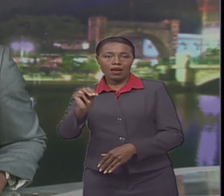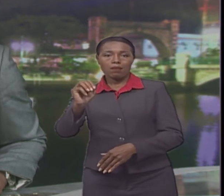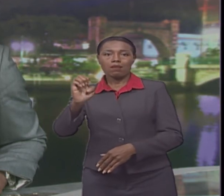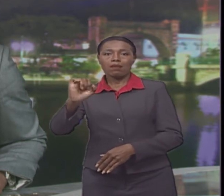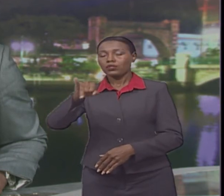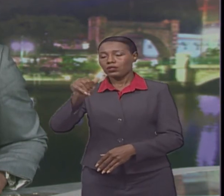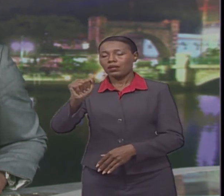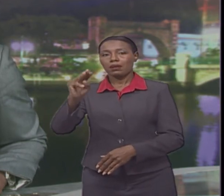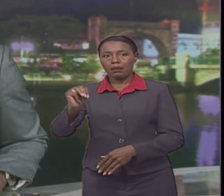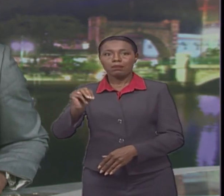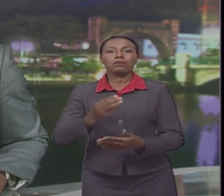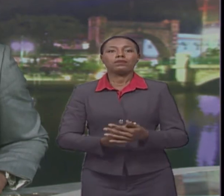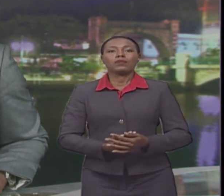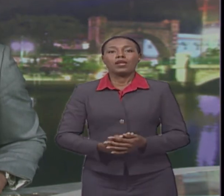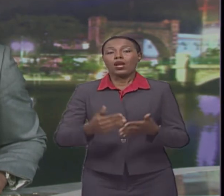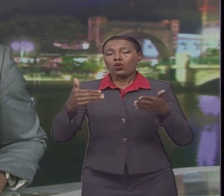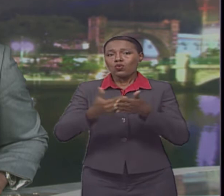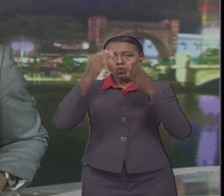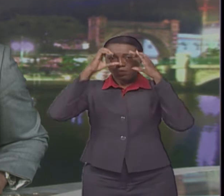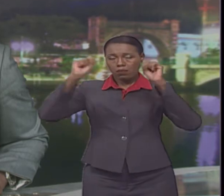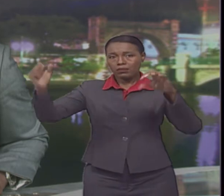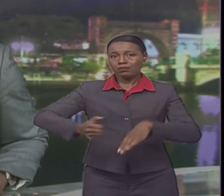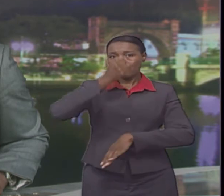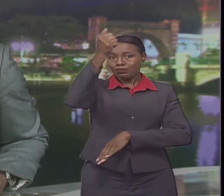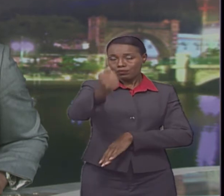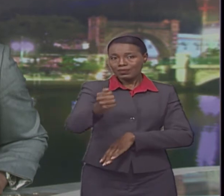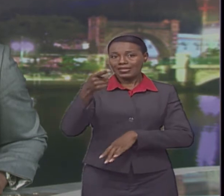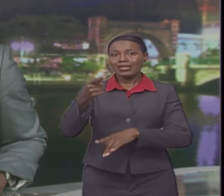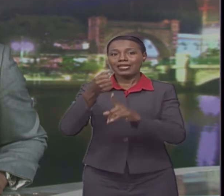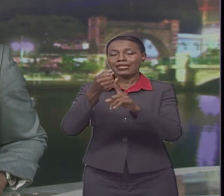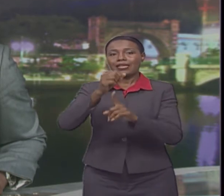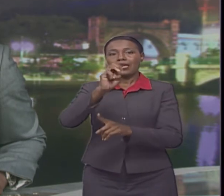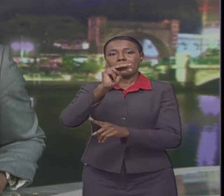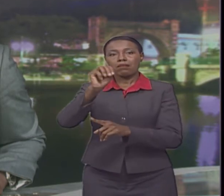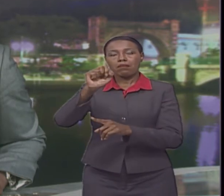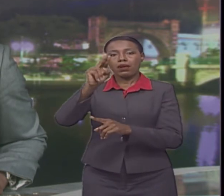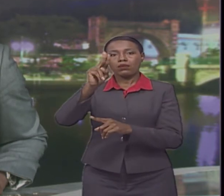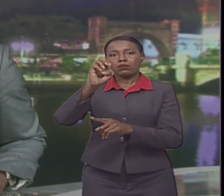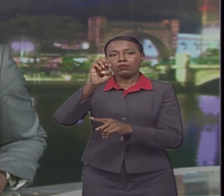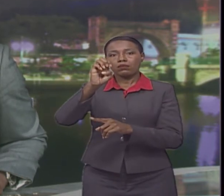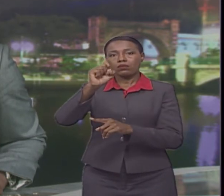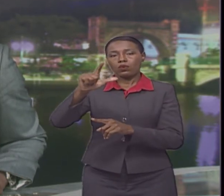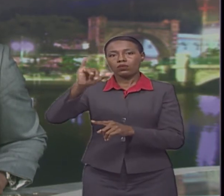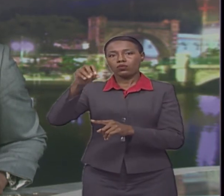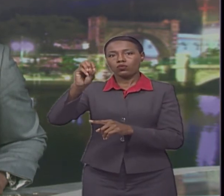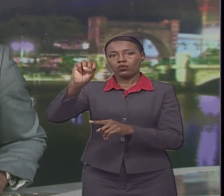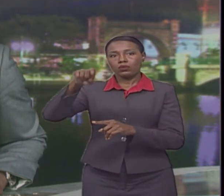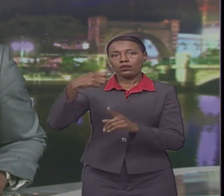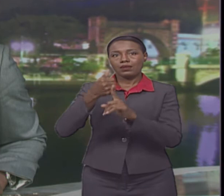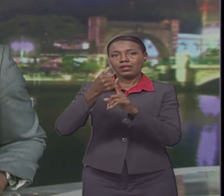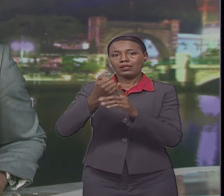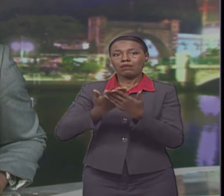Media Workers, or BARJAM, and a new president has also been elected. He's veteran journalist Emmanuel Joseph, a senior reporter and producer